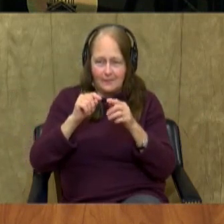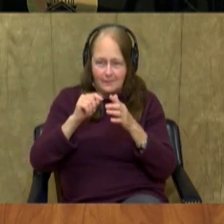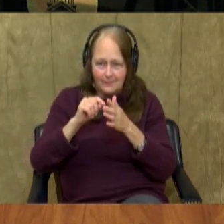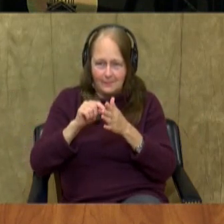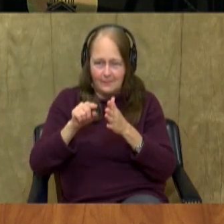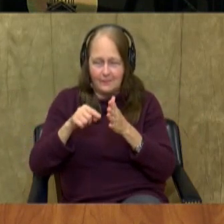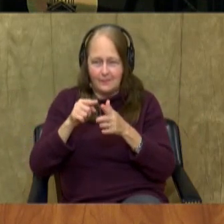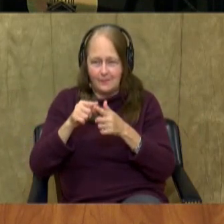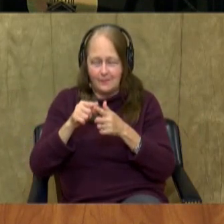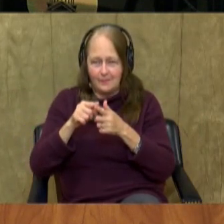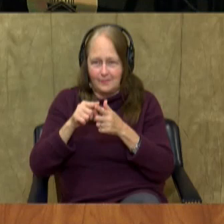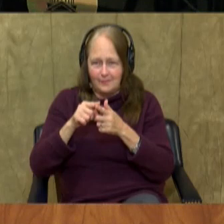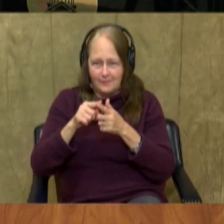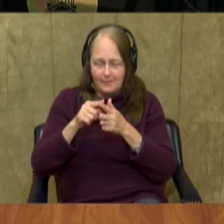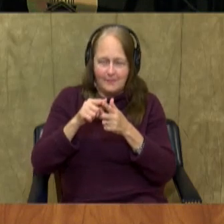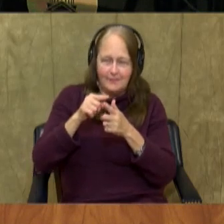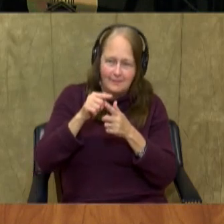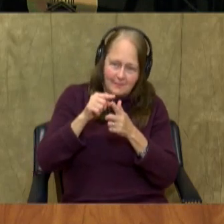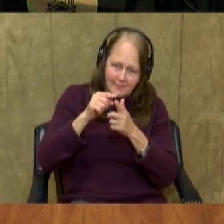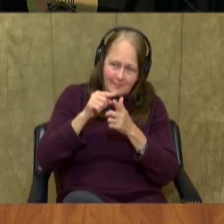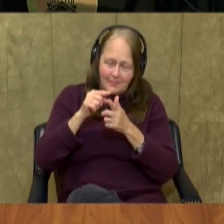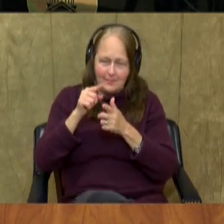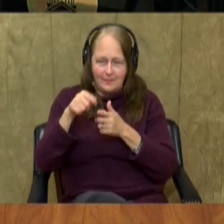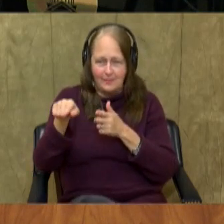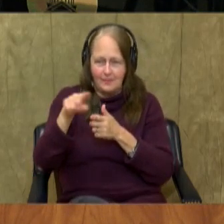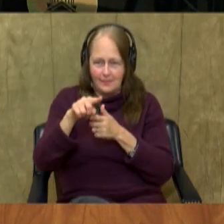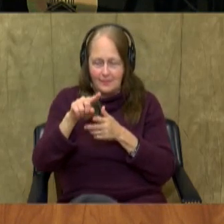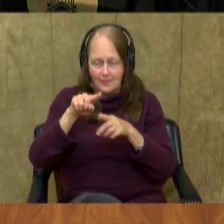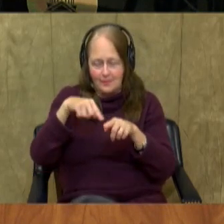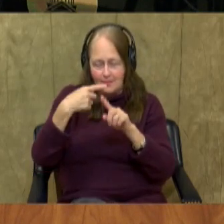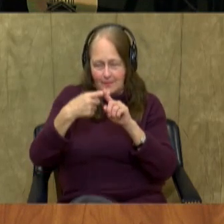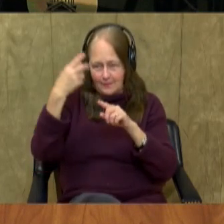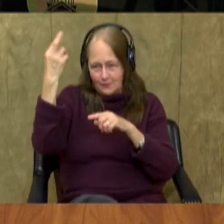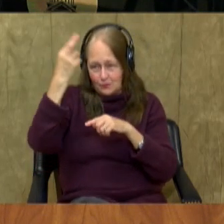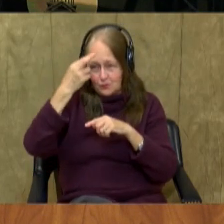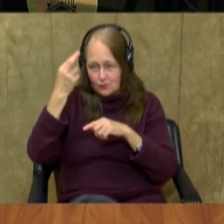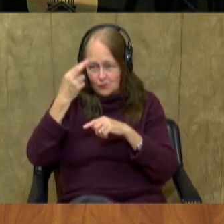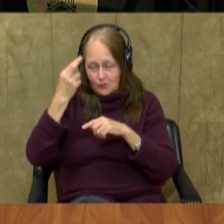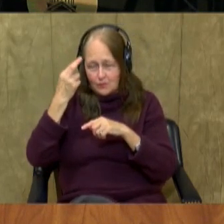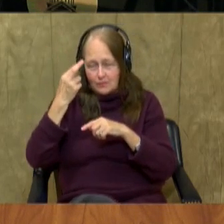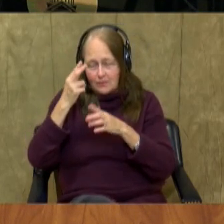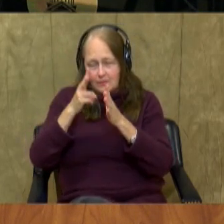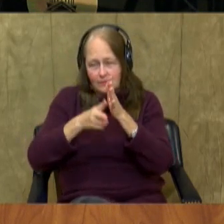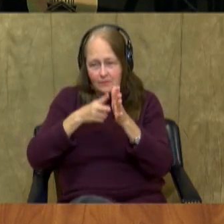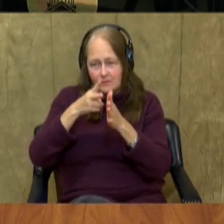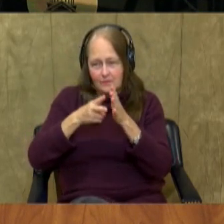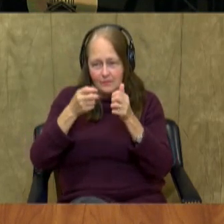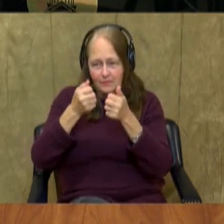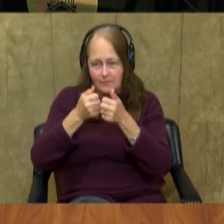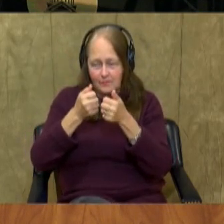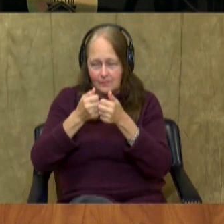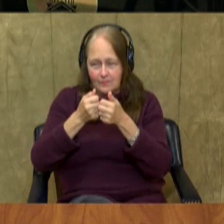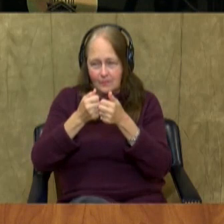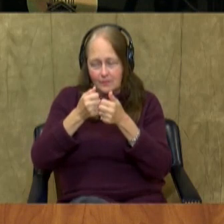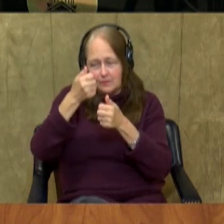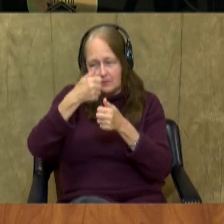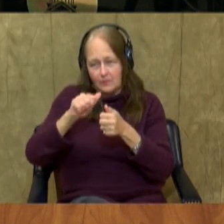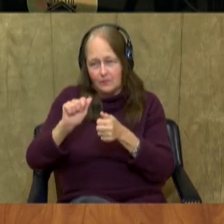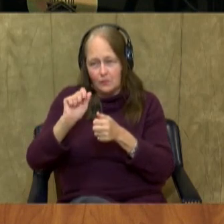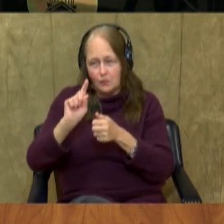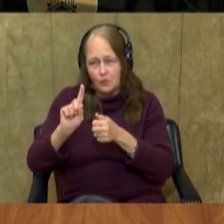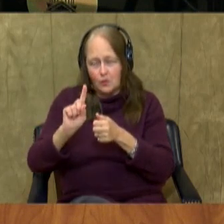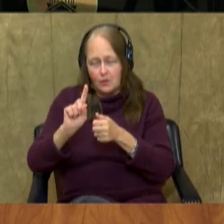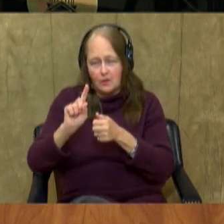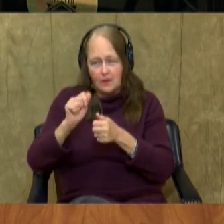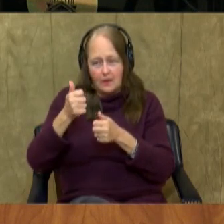Yeah. Now, my next reason was that video games are something that anyone at